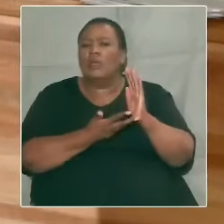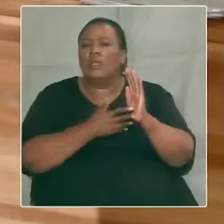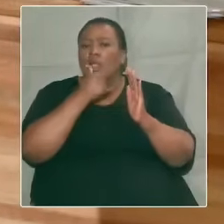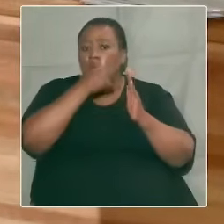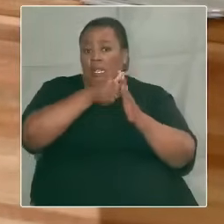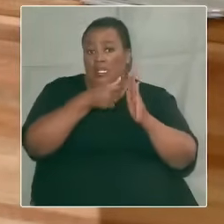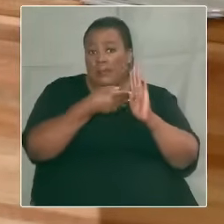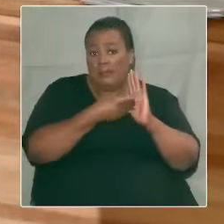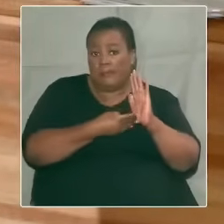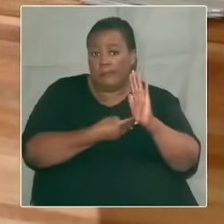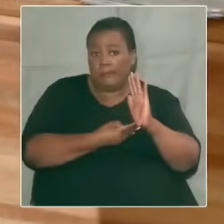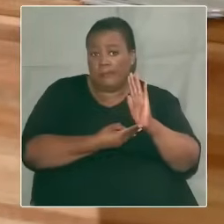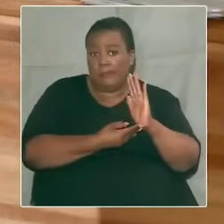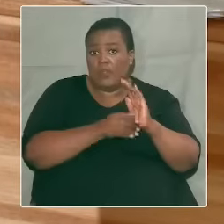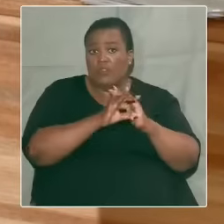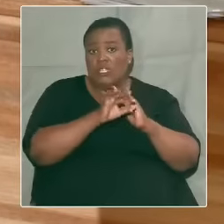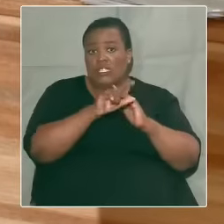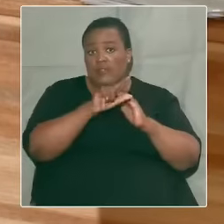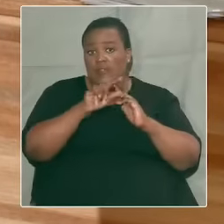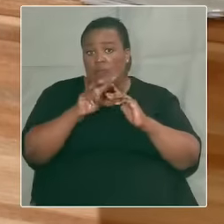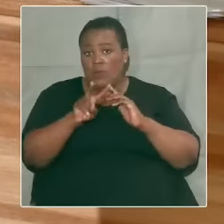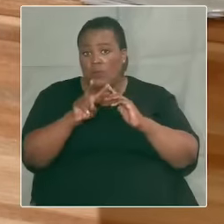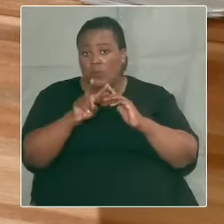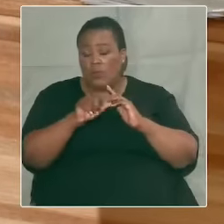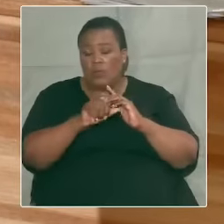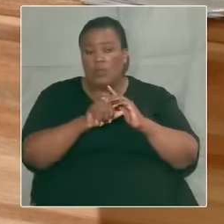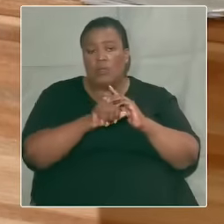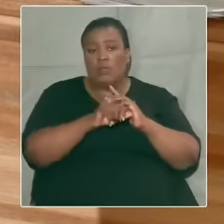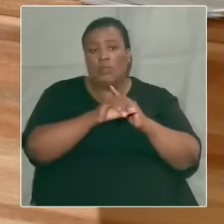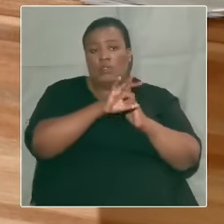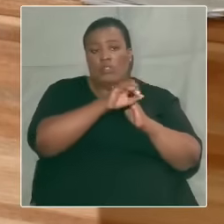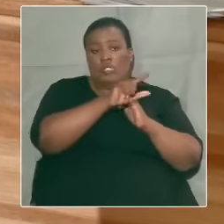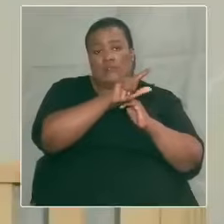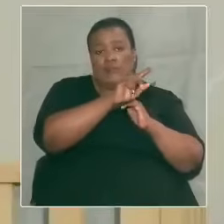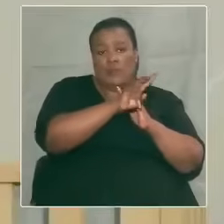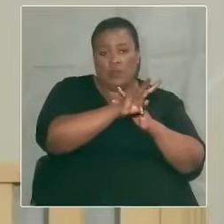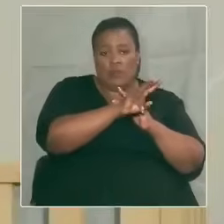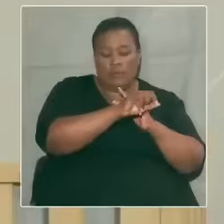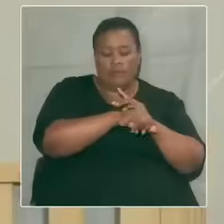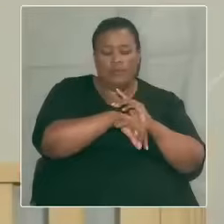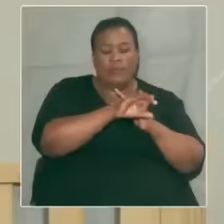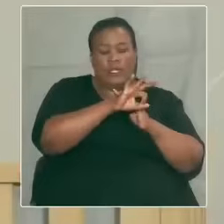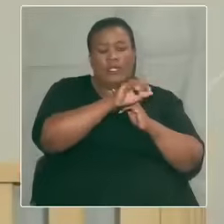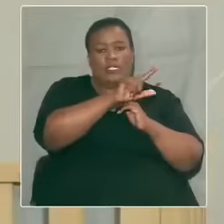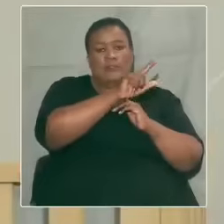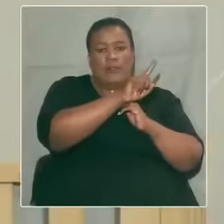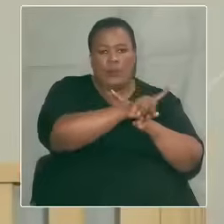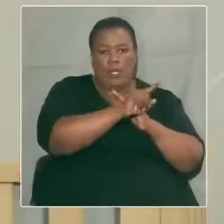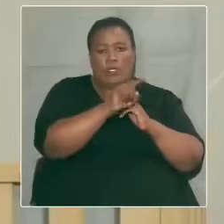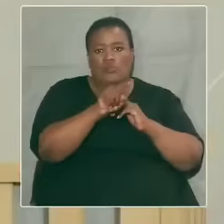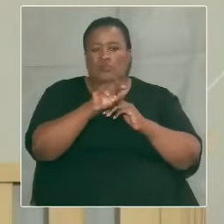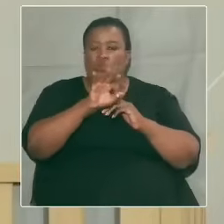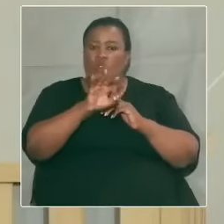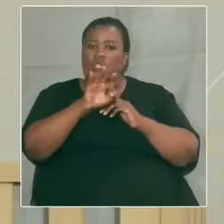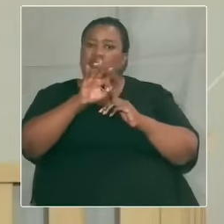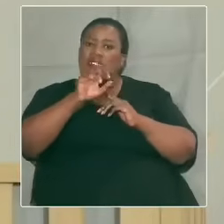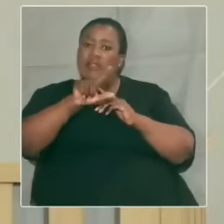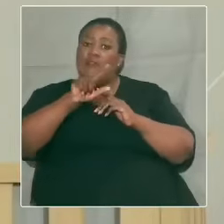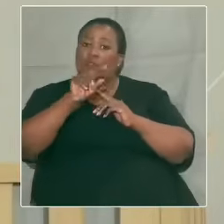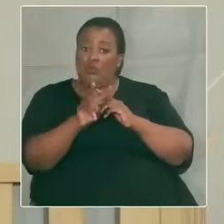371 to 372 of Masemola 2. Thanks, Commissioners. Yeah. Paragraph 98,